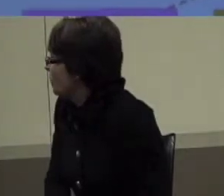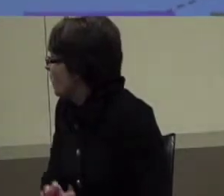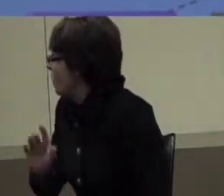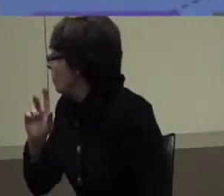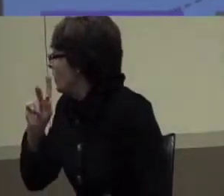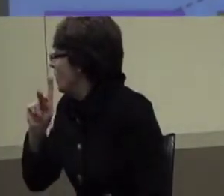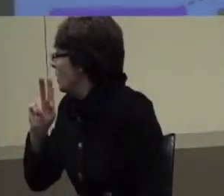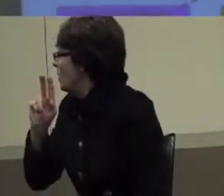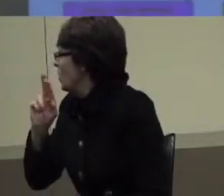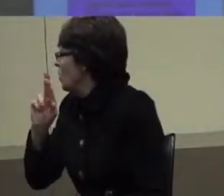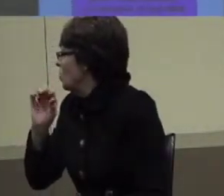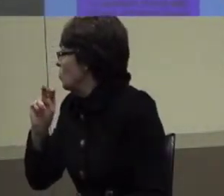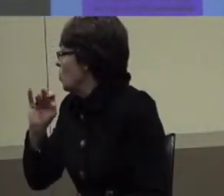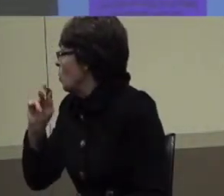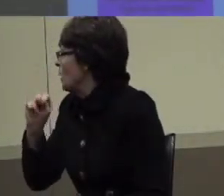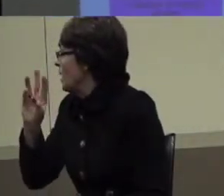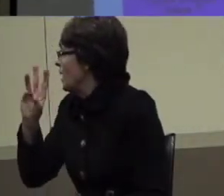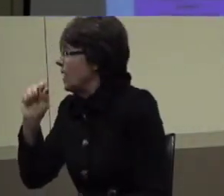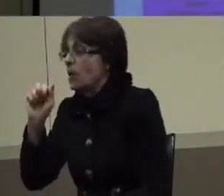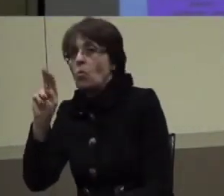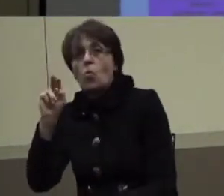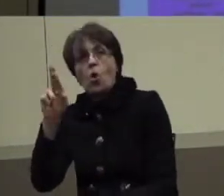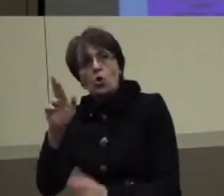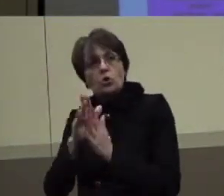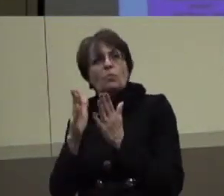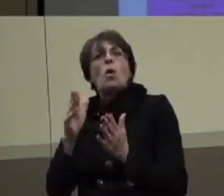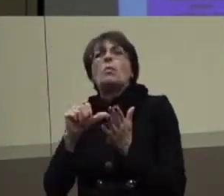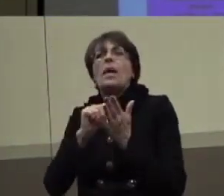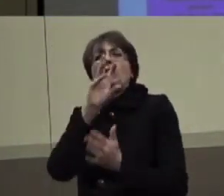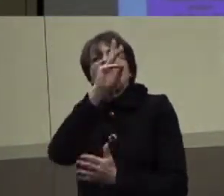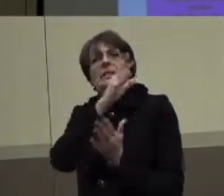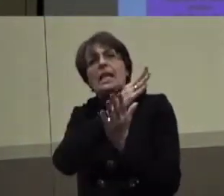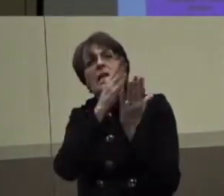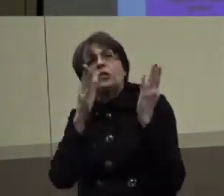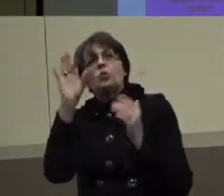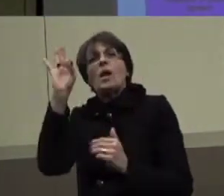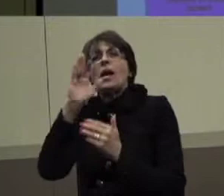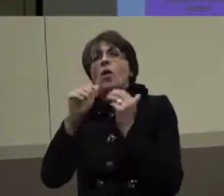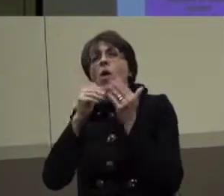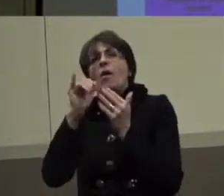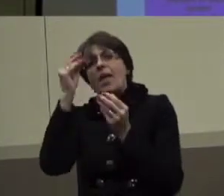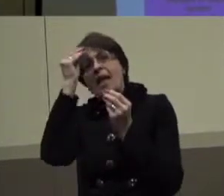You have pages 6 to 9. You have all of this information and